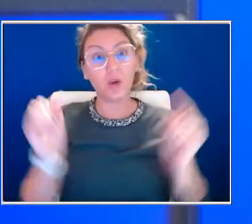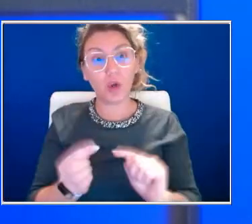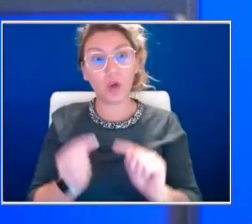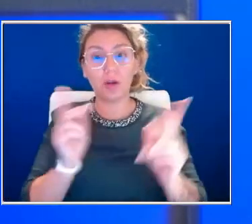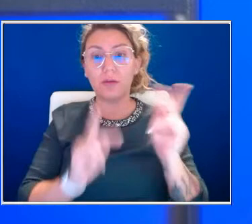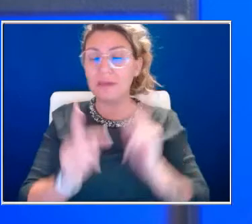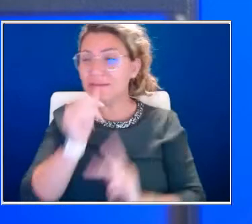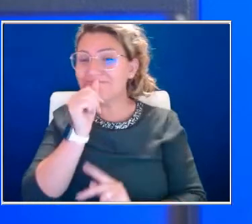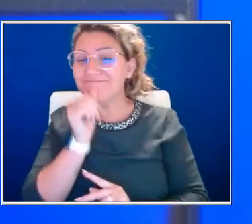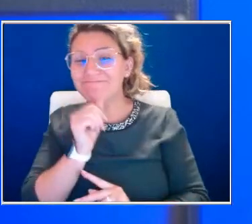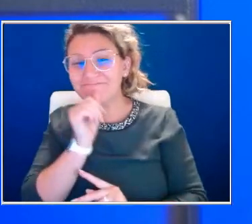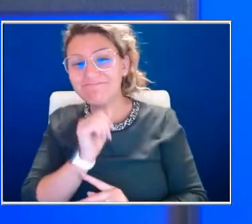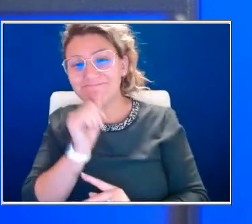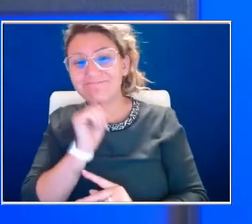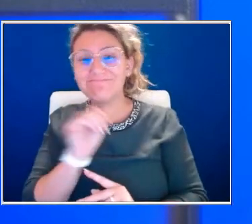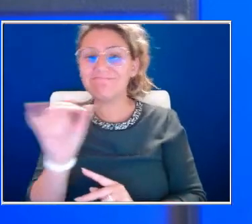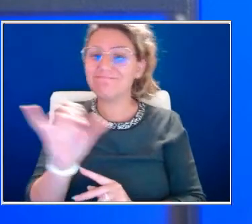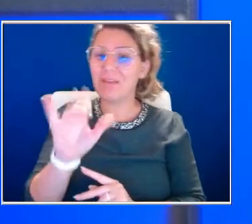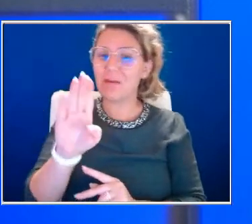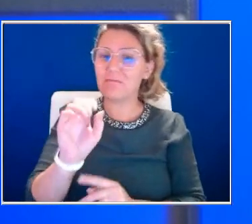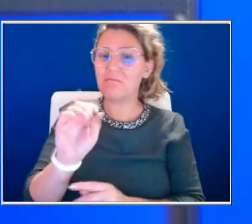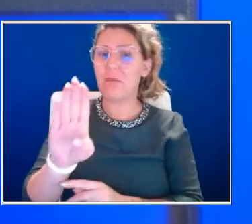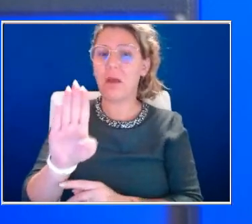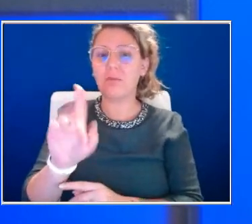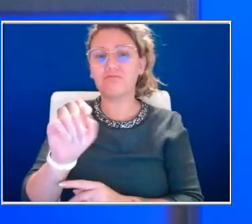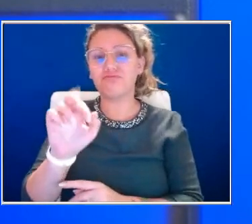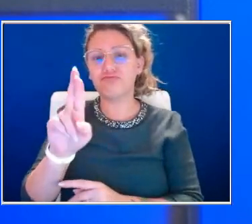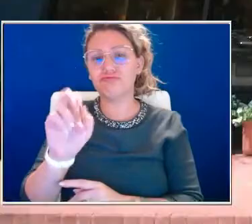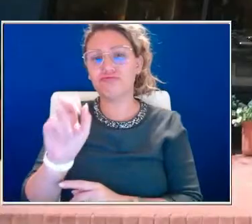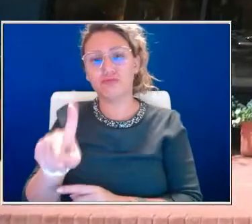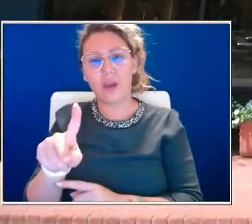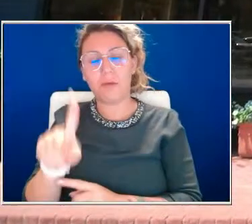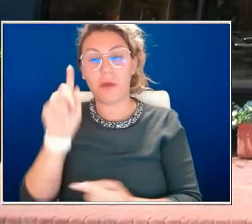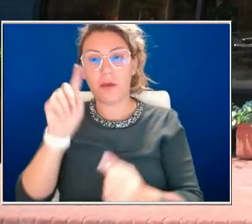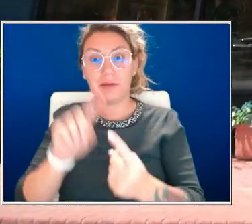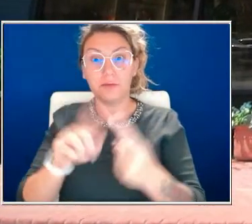like Bob Trapp, until one of his varicose veins ruptured.